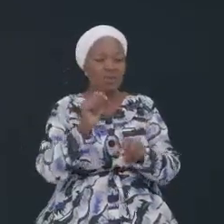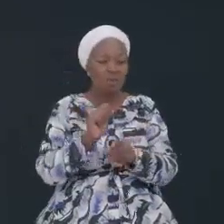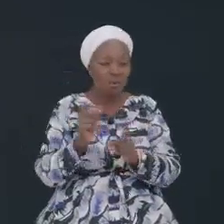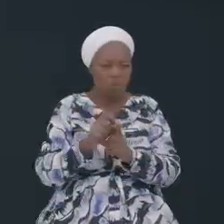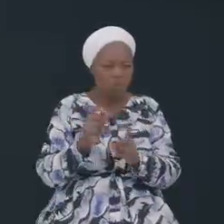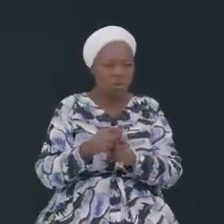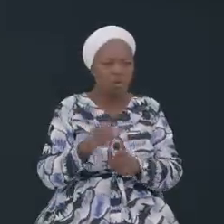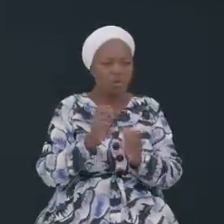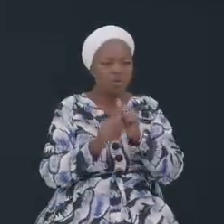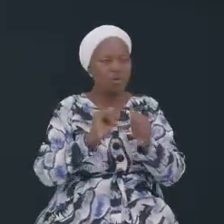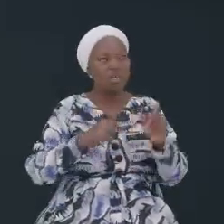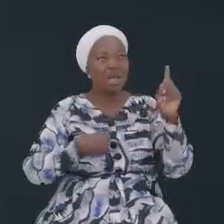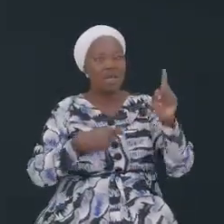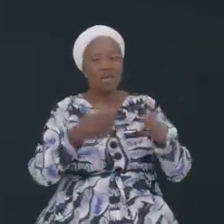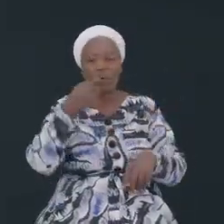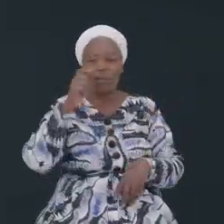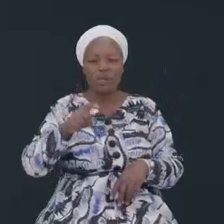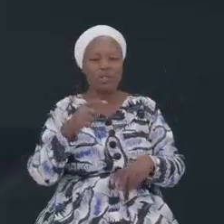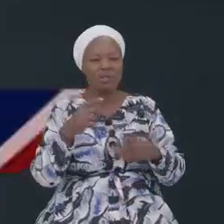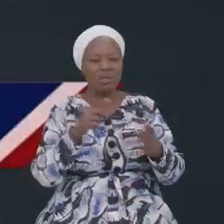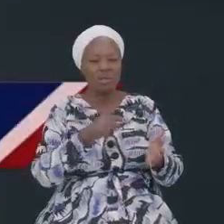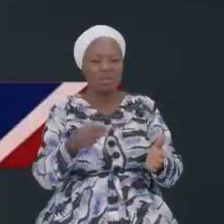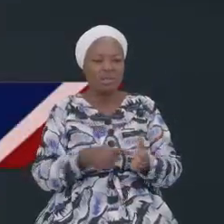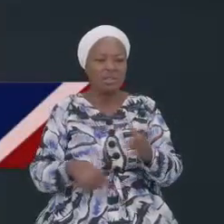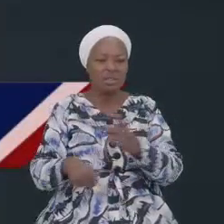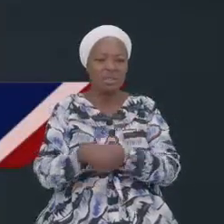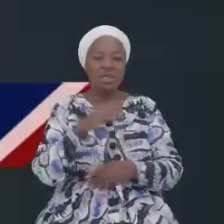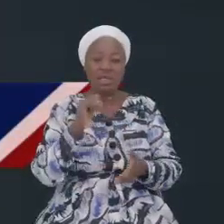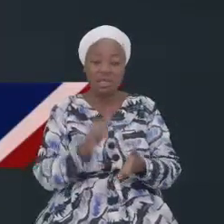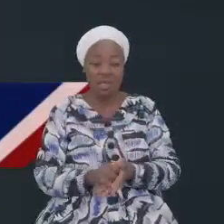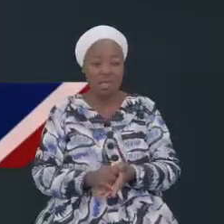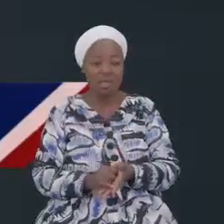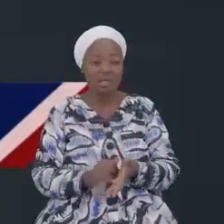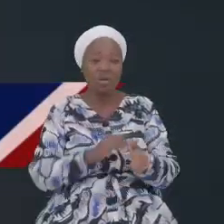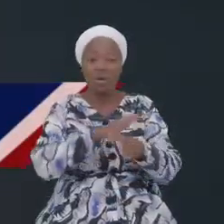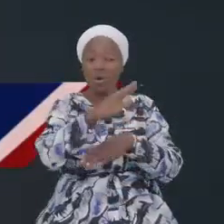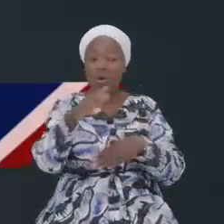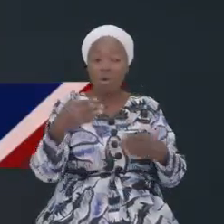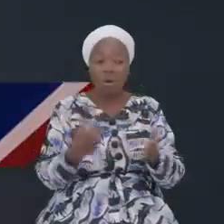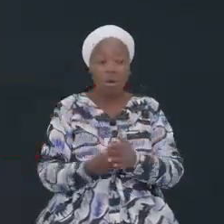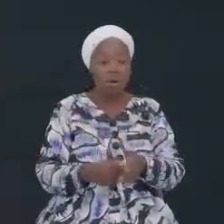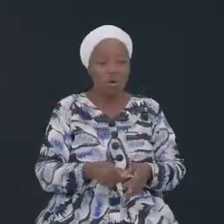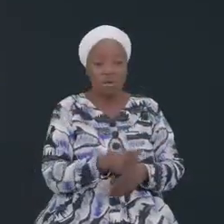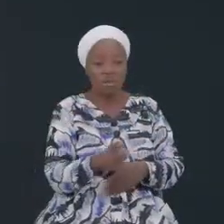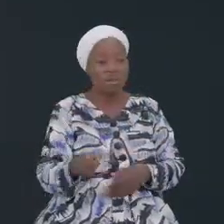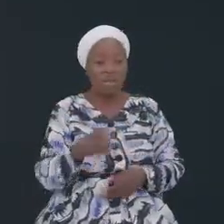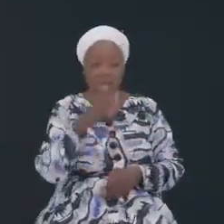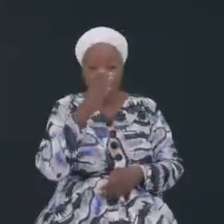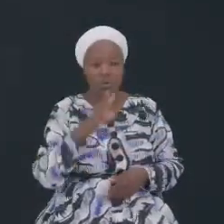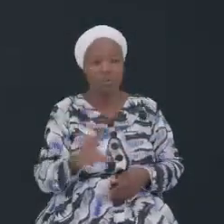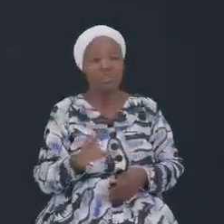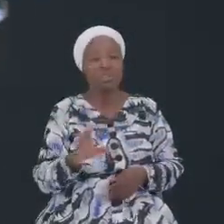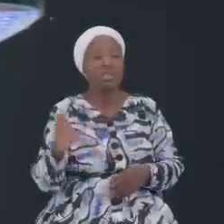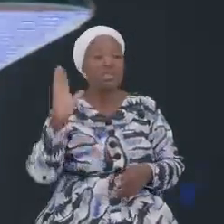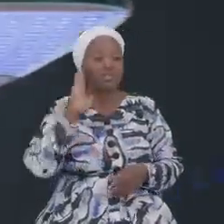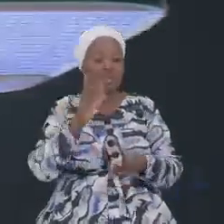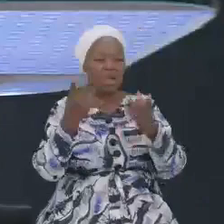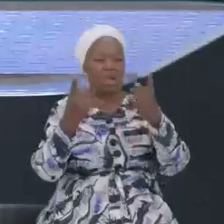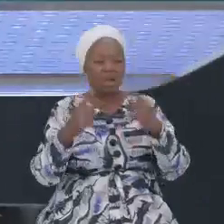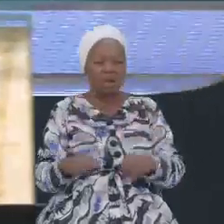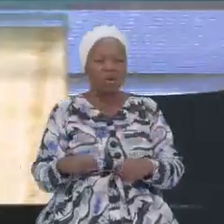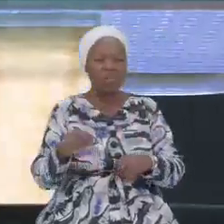I commanded this day, that all these curses shall